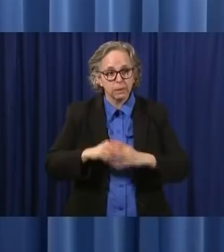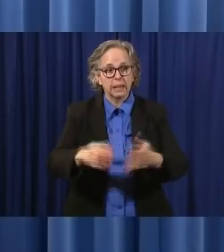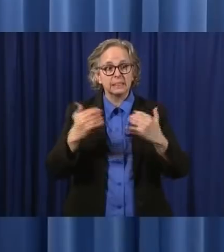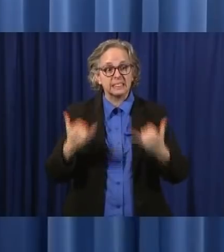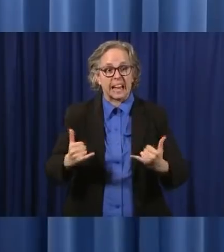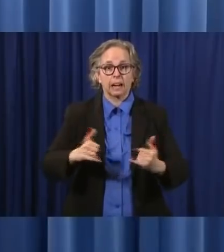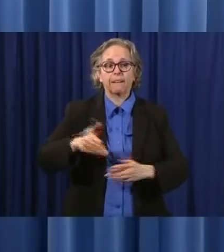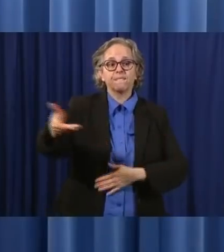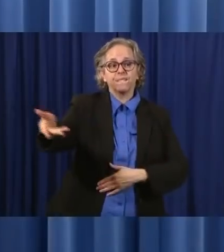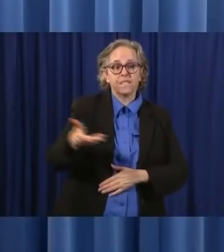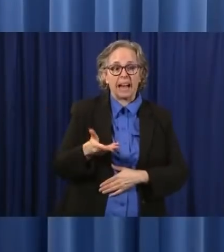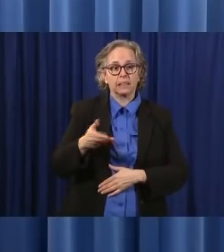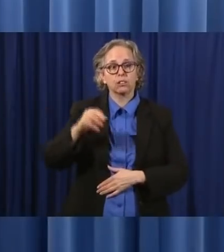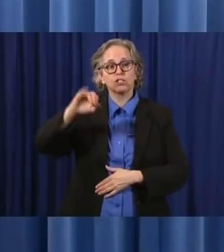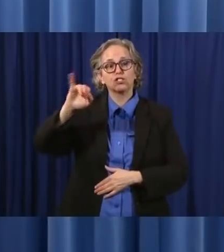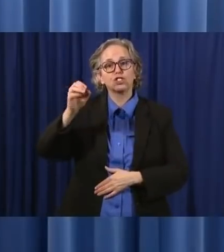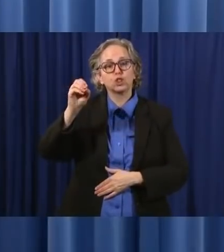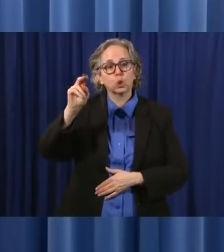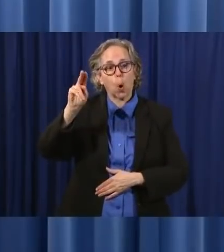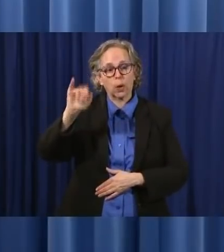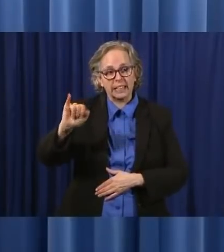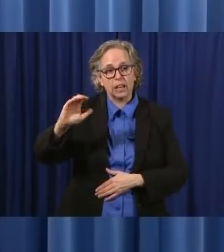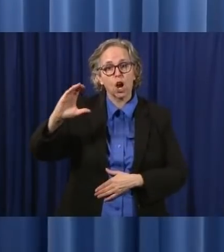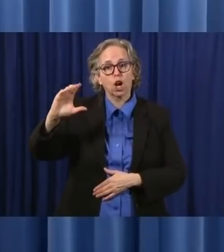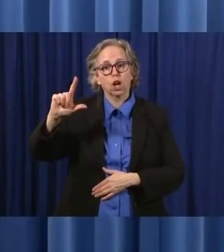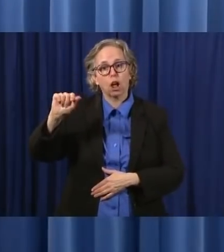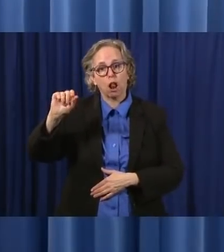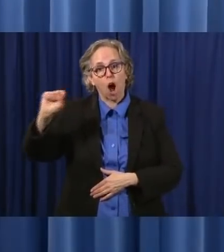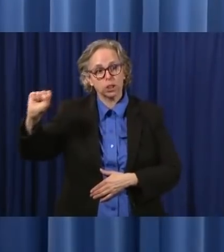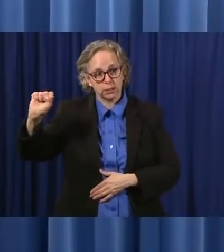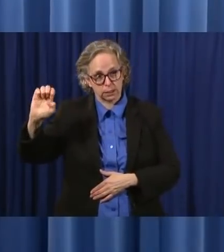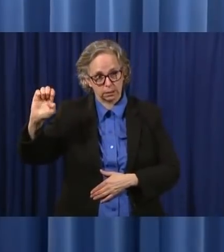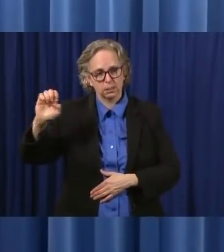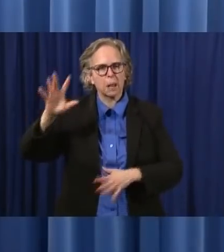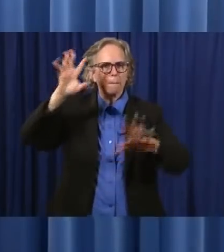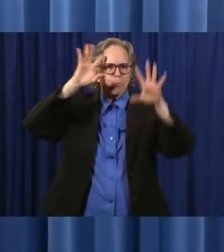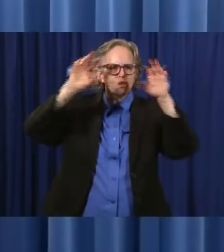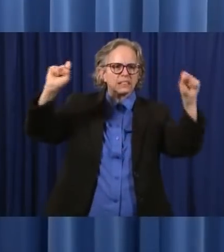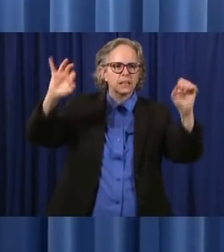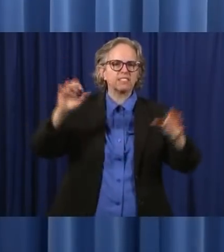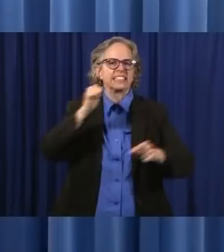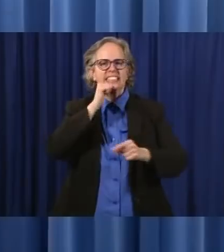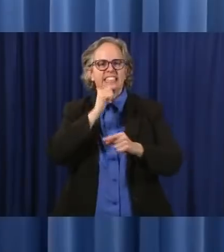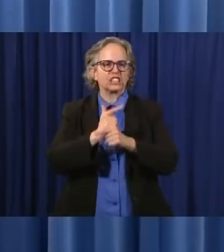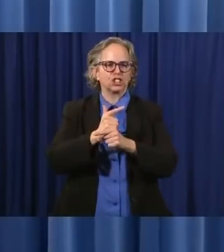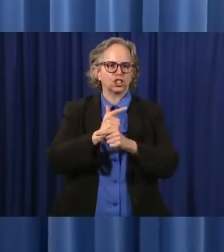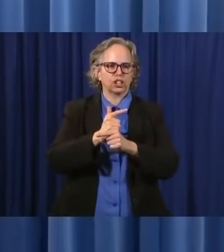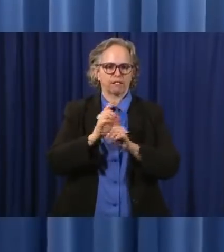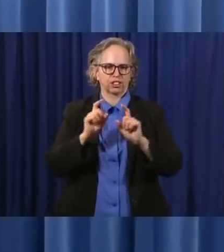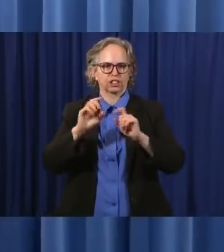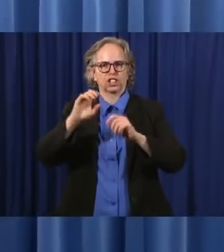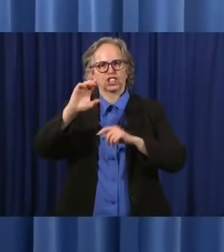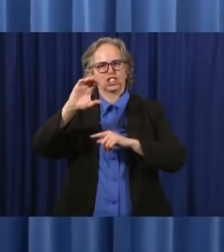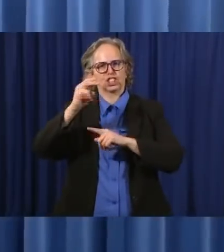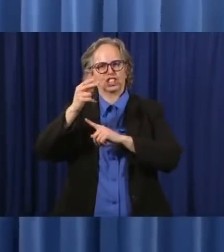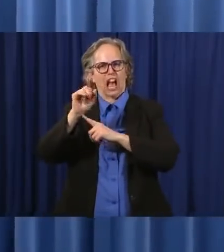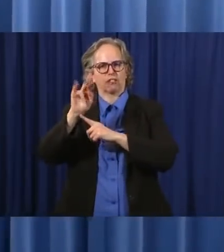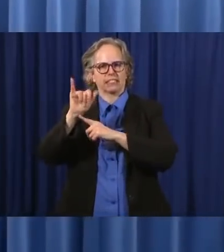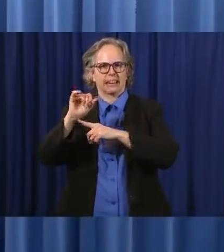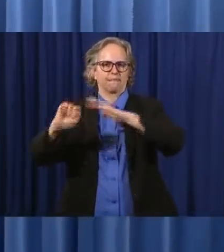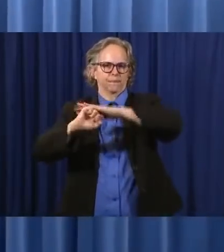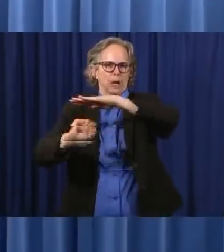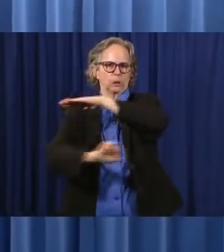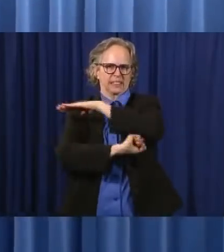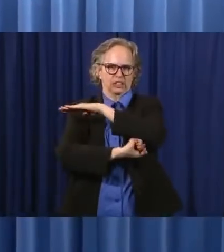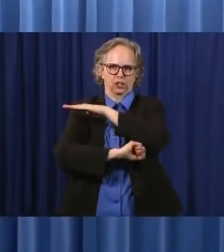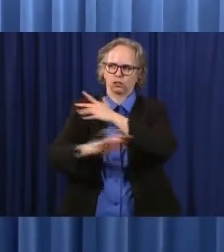Close, president of the Sisters of Charity of Canton, and who is the chair of our Early Childhood Advisory Council. And I want